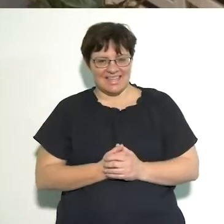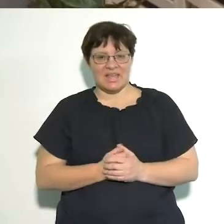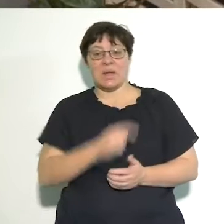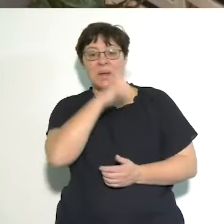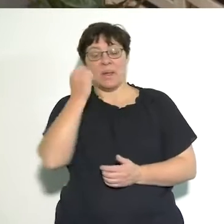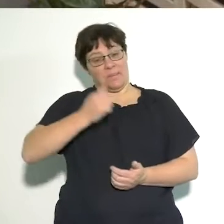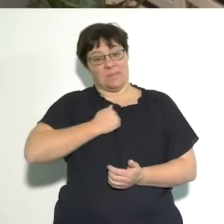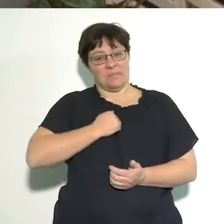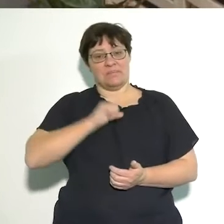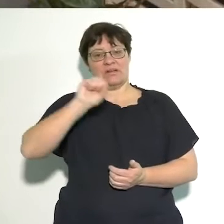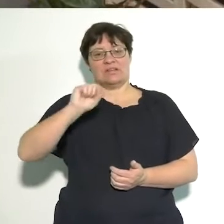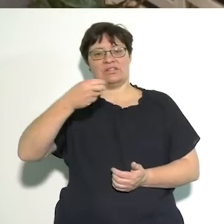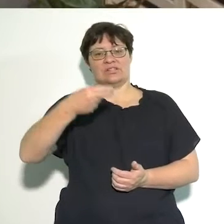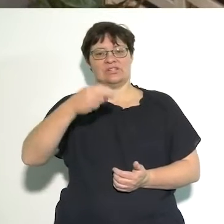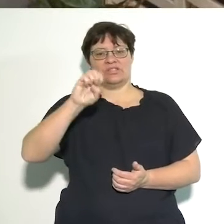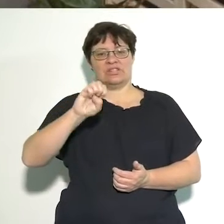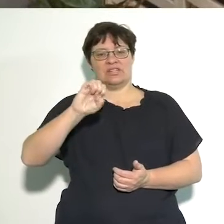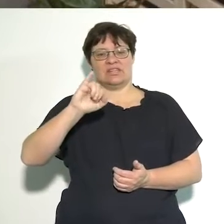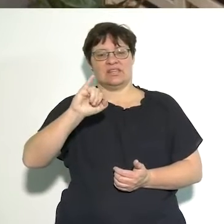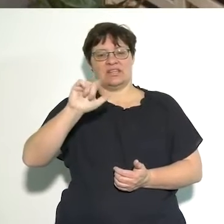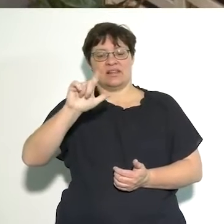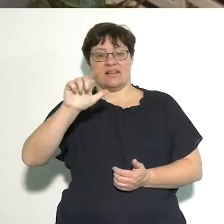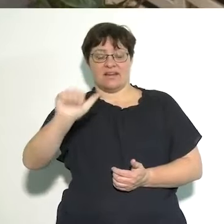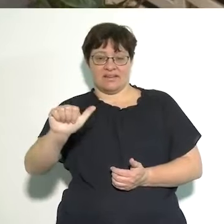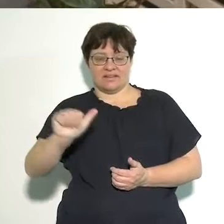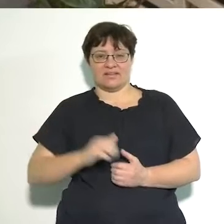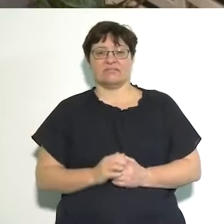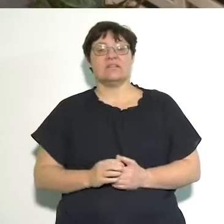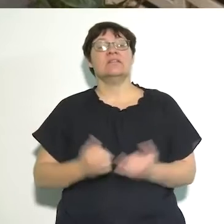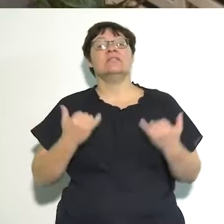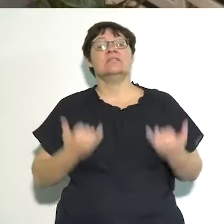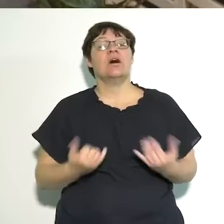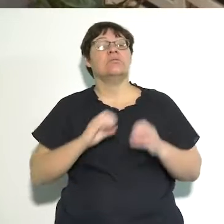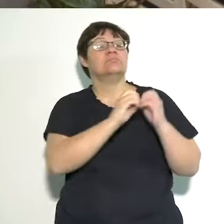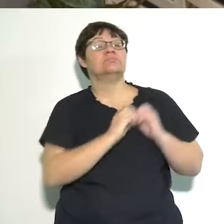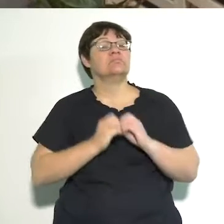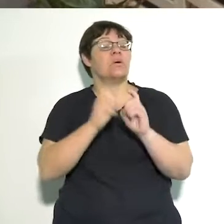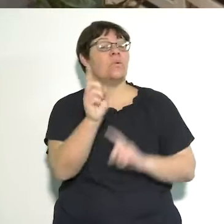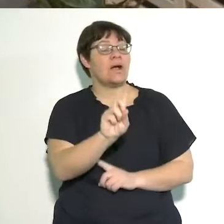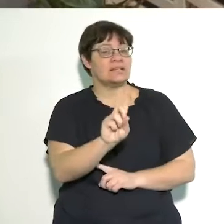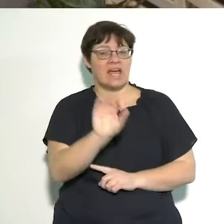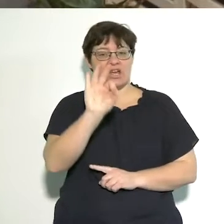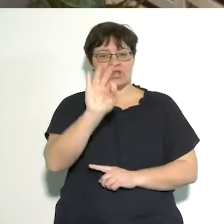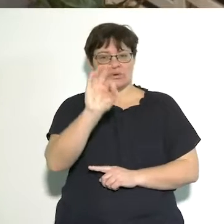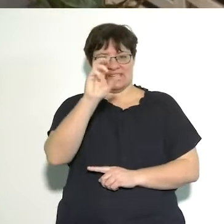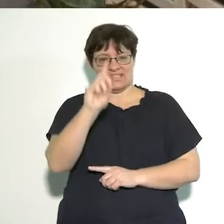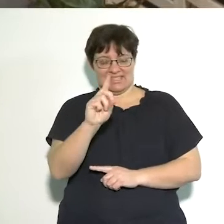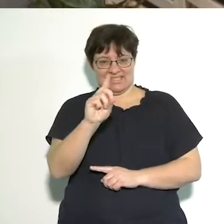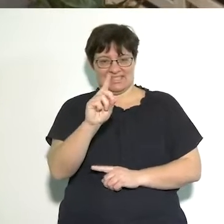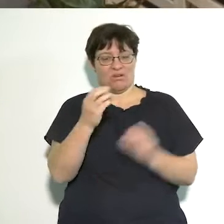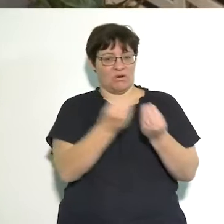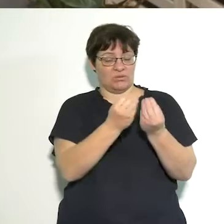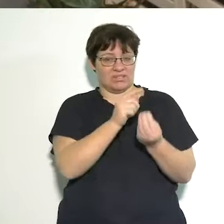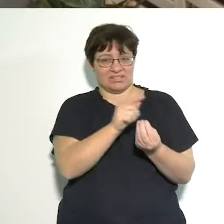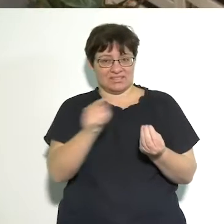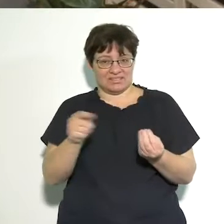Hi, Sanibonani, Dumelang. I'm Sheila Werner. Here I'm going to make three-dimensional objects